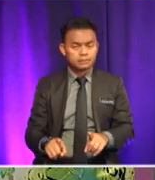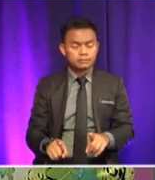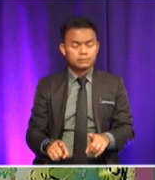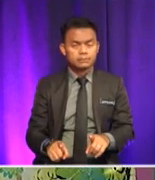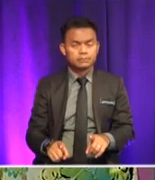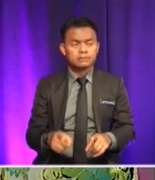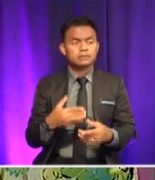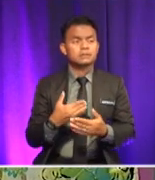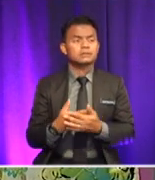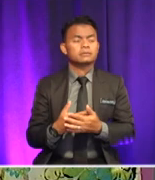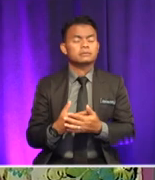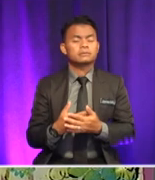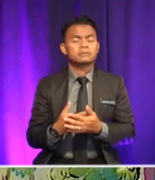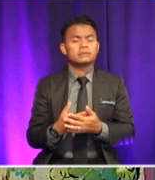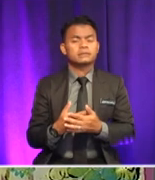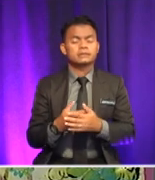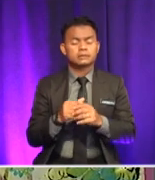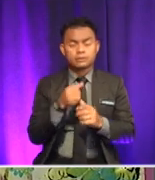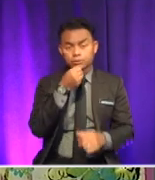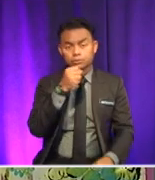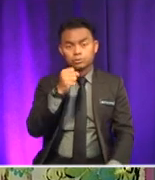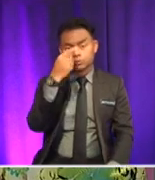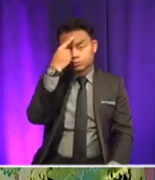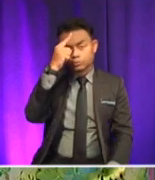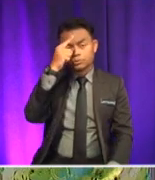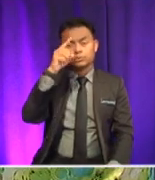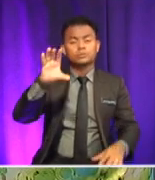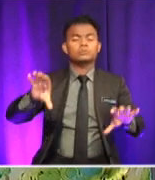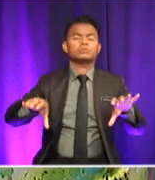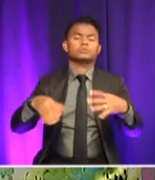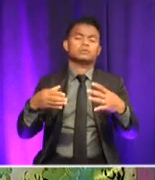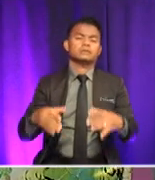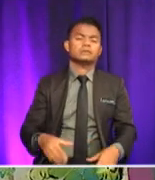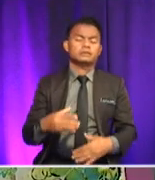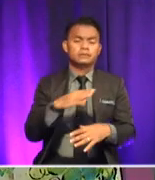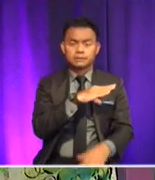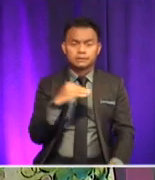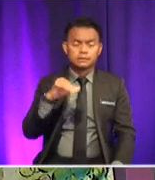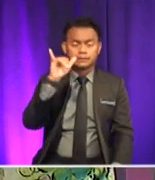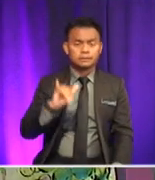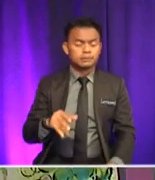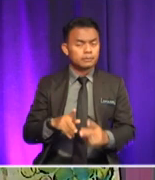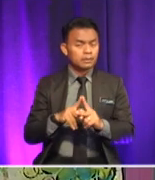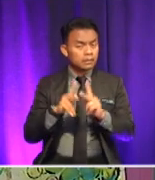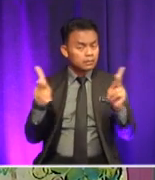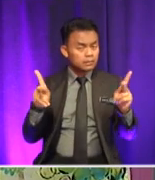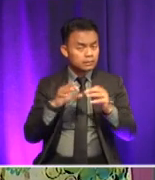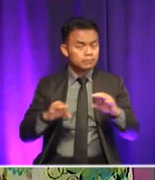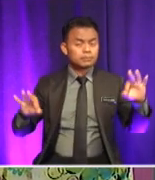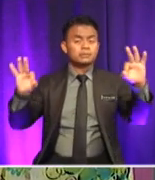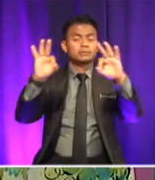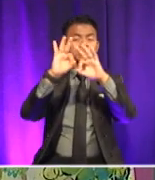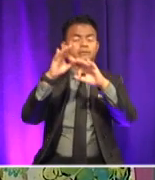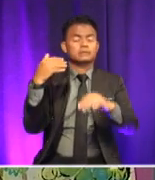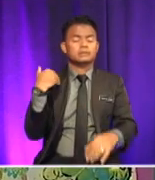and ordered to do so. And the most important characteristic, the third one, which I think every single one of